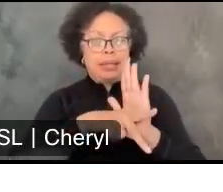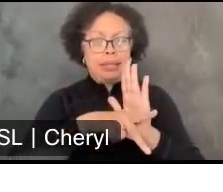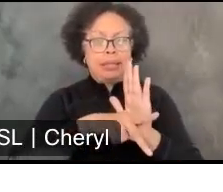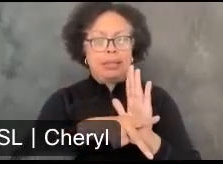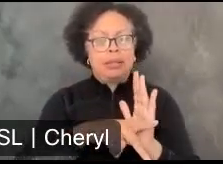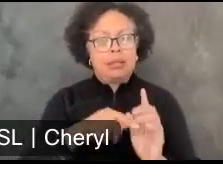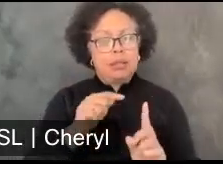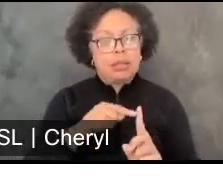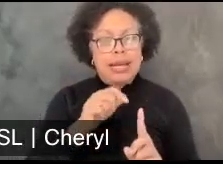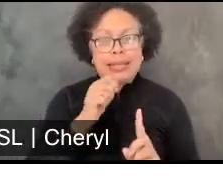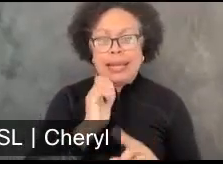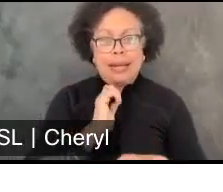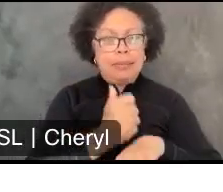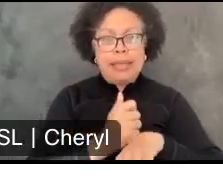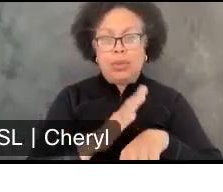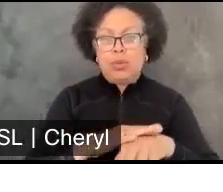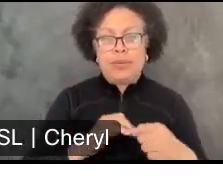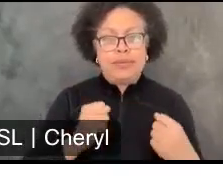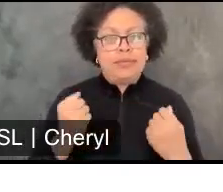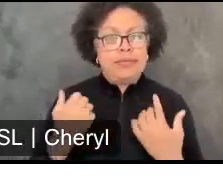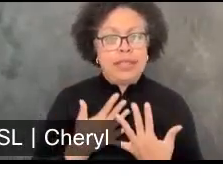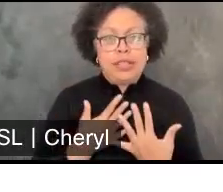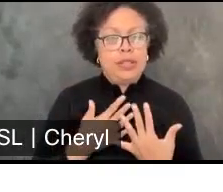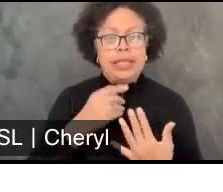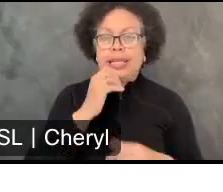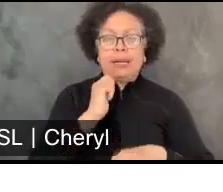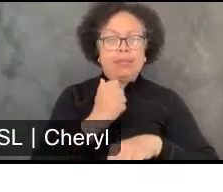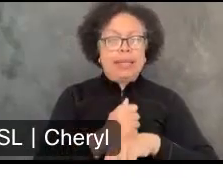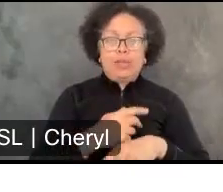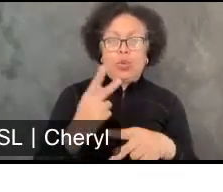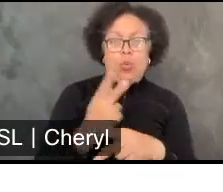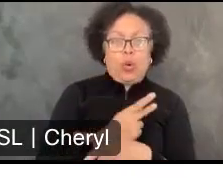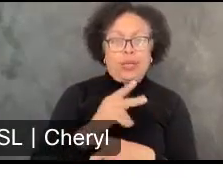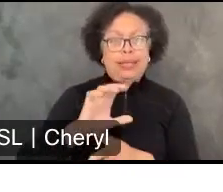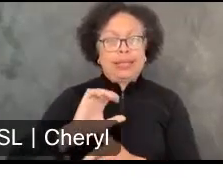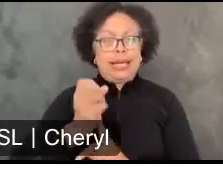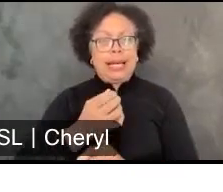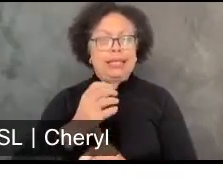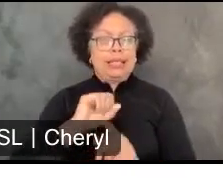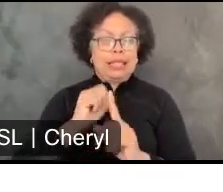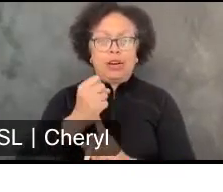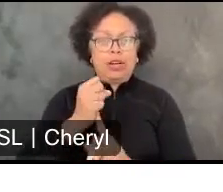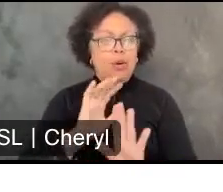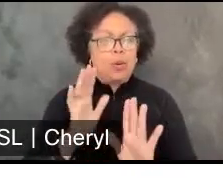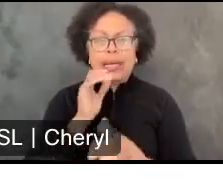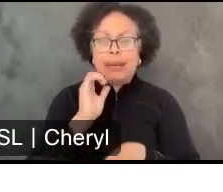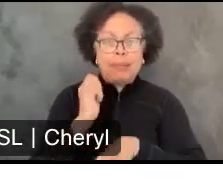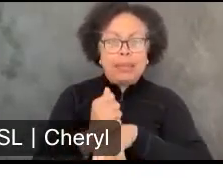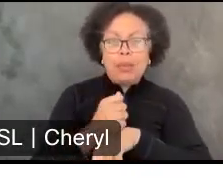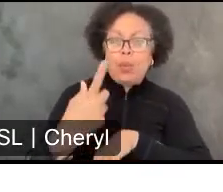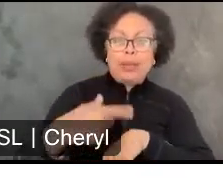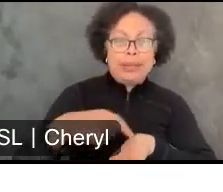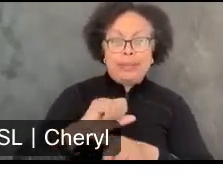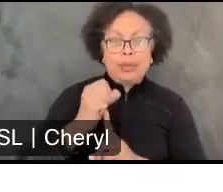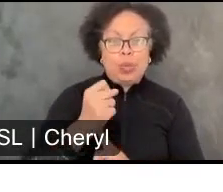not fear-based or based on worst case scenario or based on a one-time occurrence that was